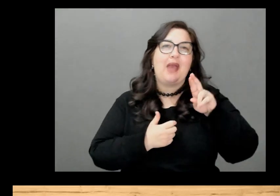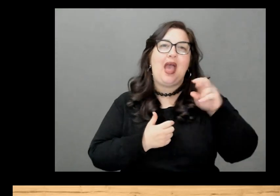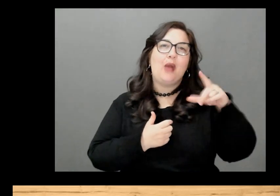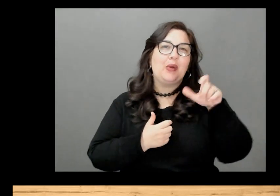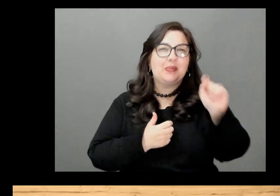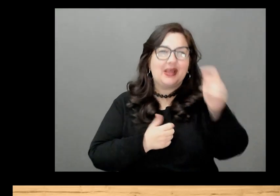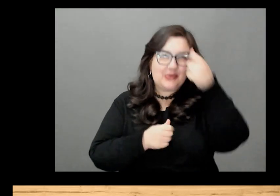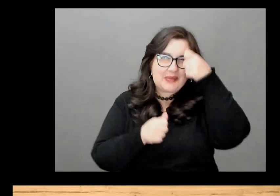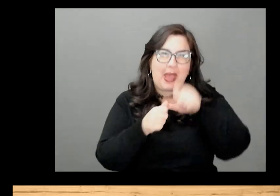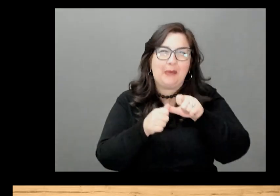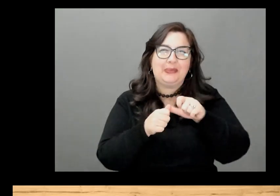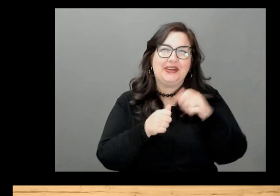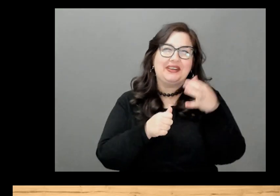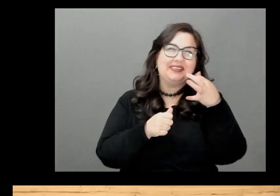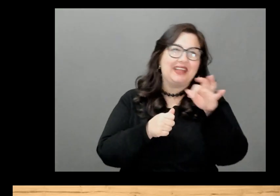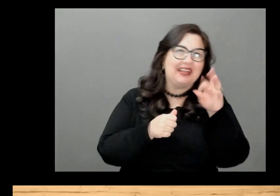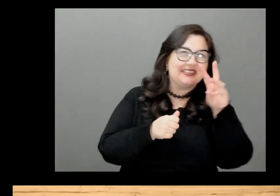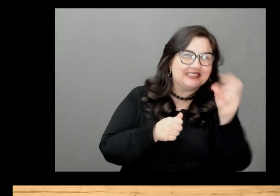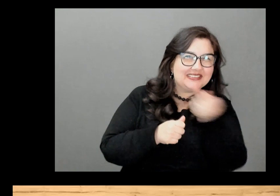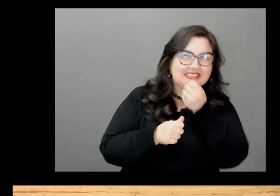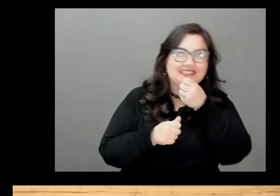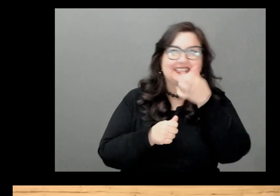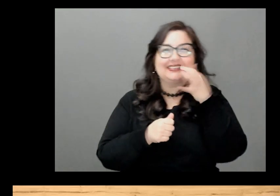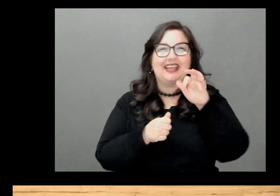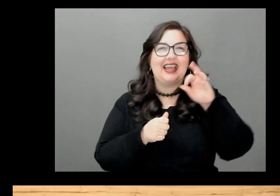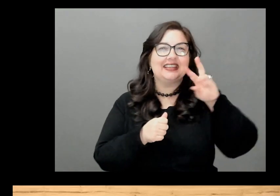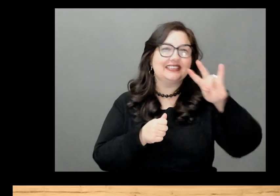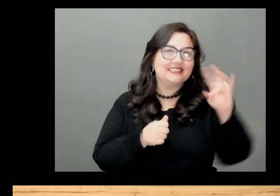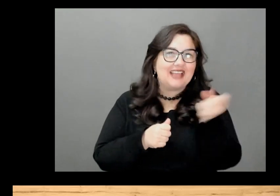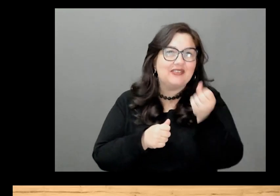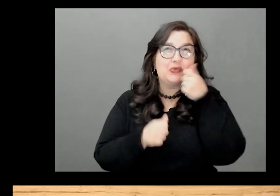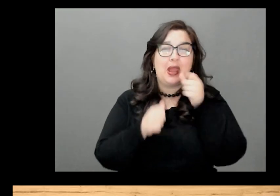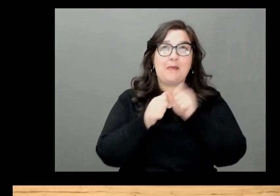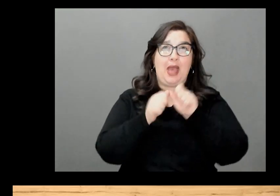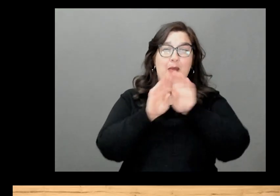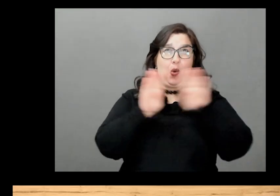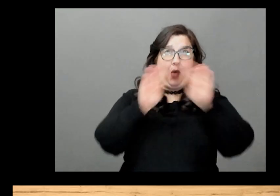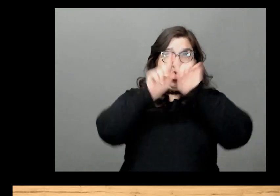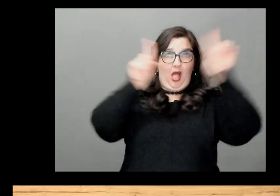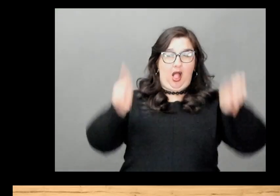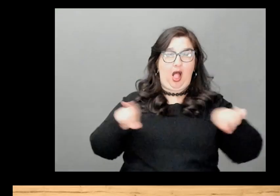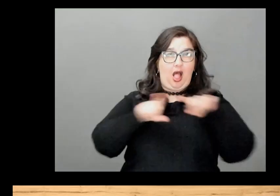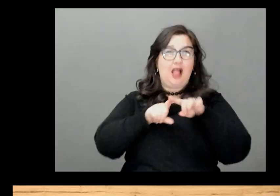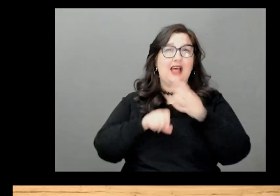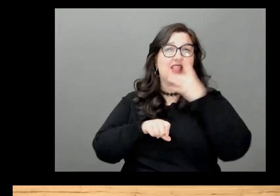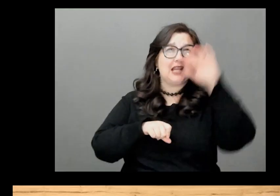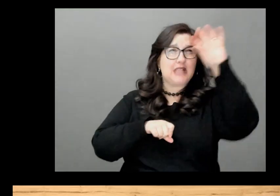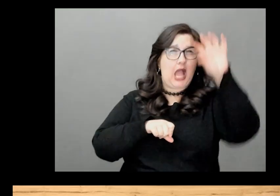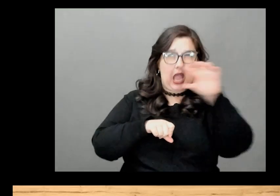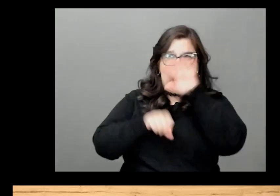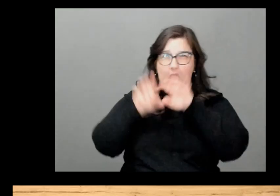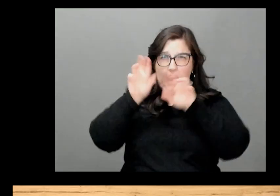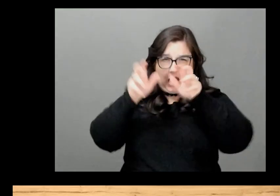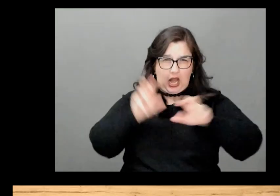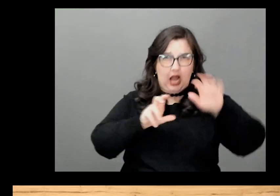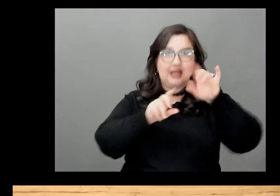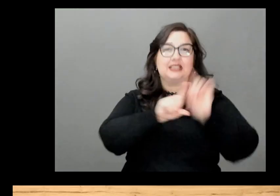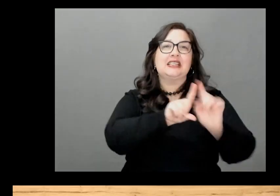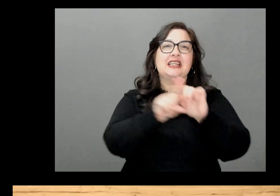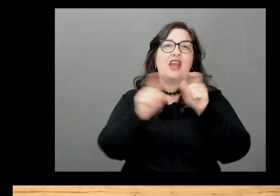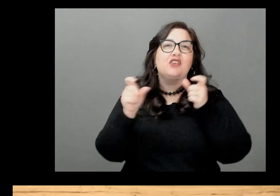70s, and 80s, where they would have like a whole wall set up with gauges and like lights and different controls